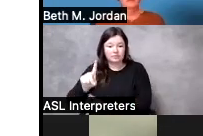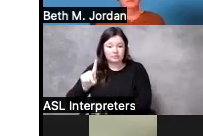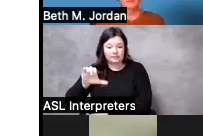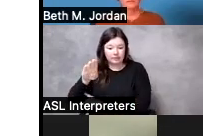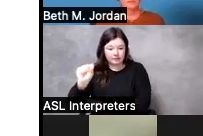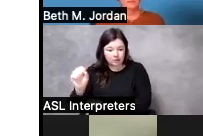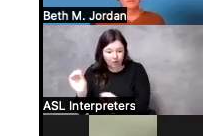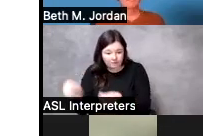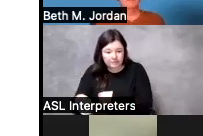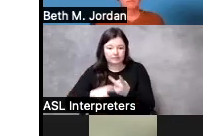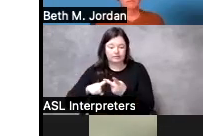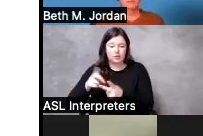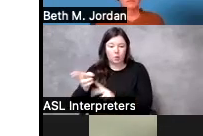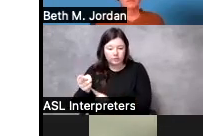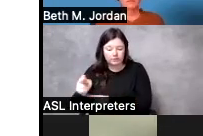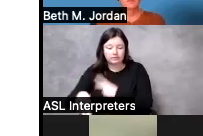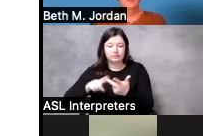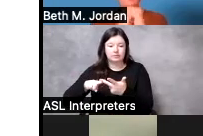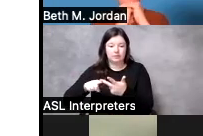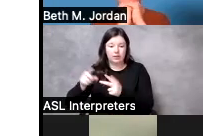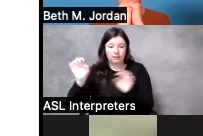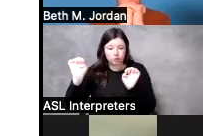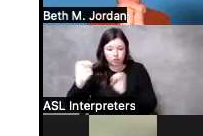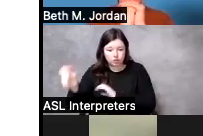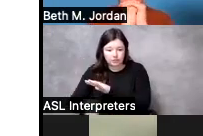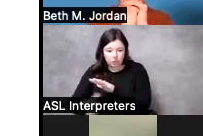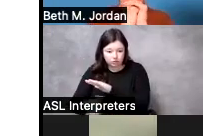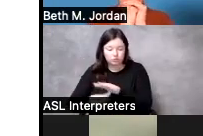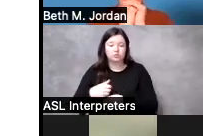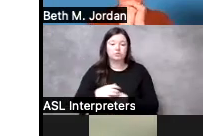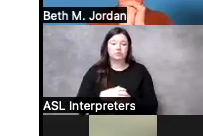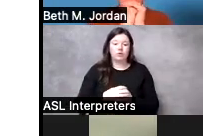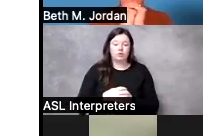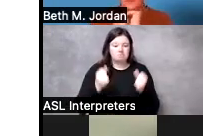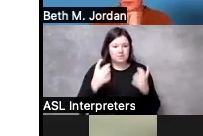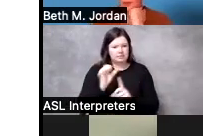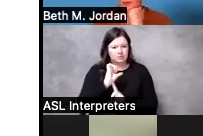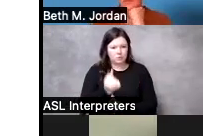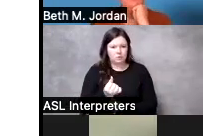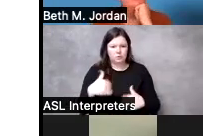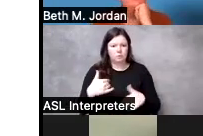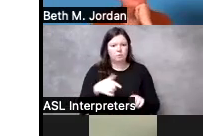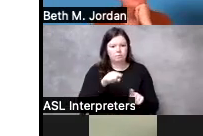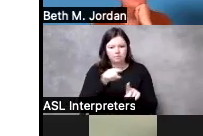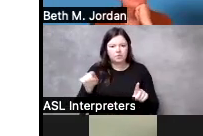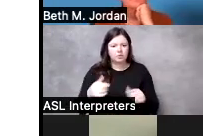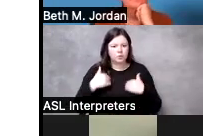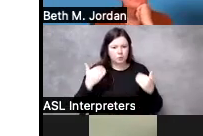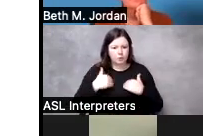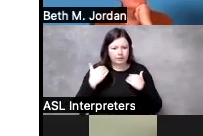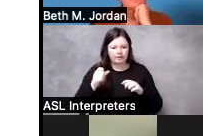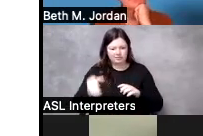emergency shelters. So we're seeing a lot of different places where youth may be having to stay, and it affects our